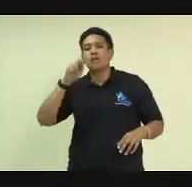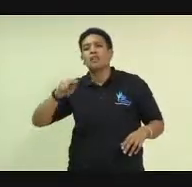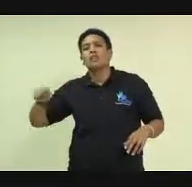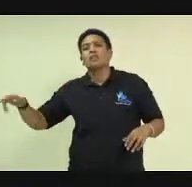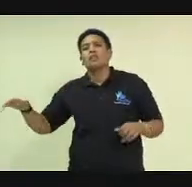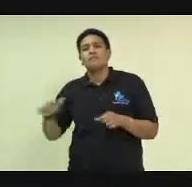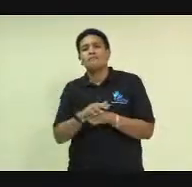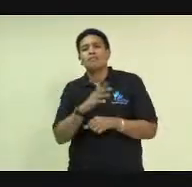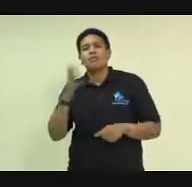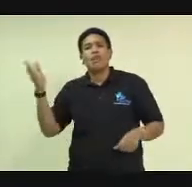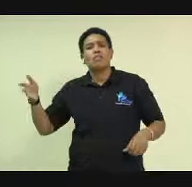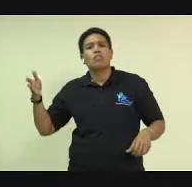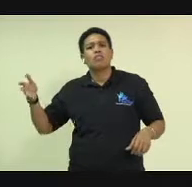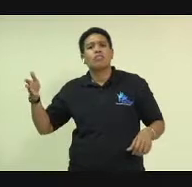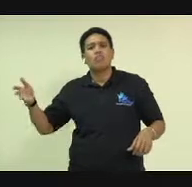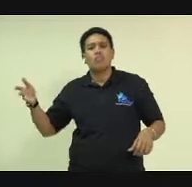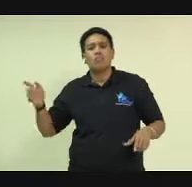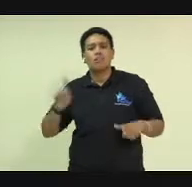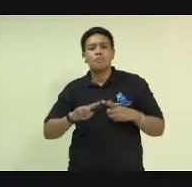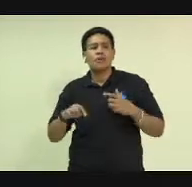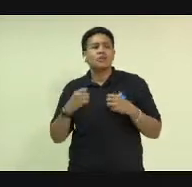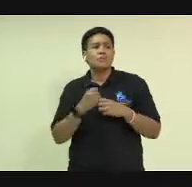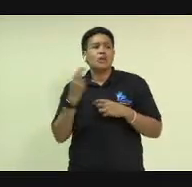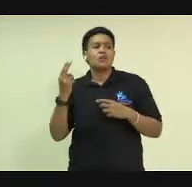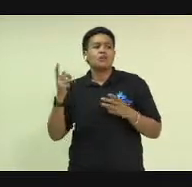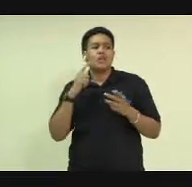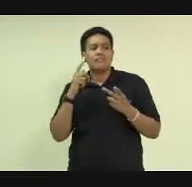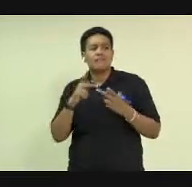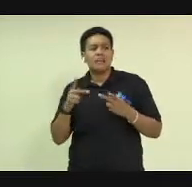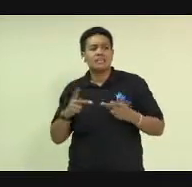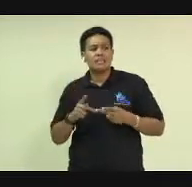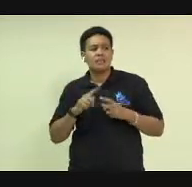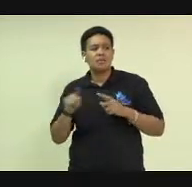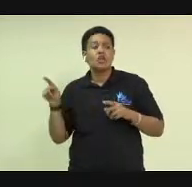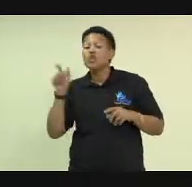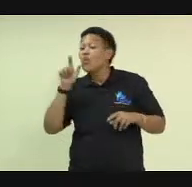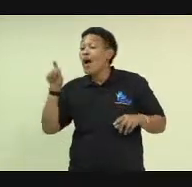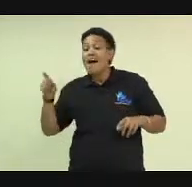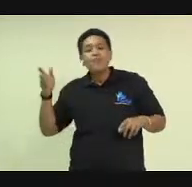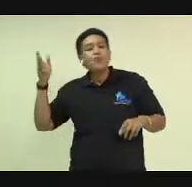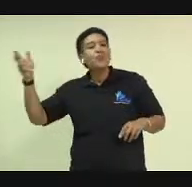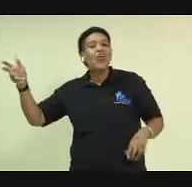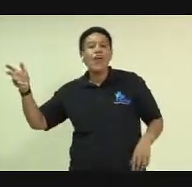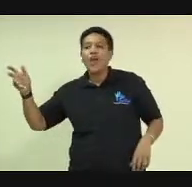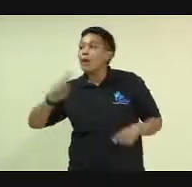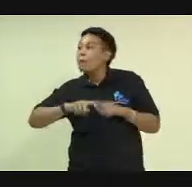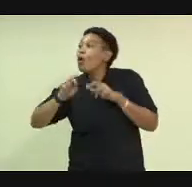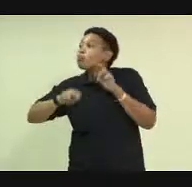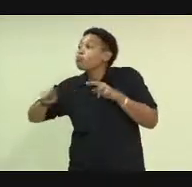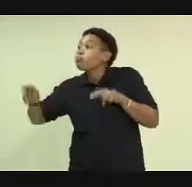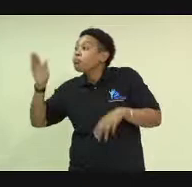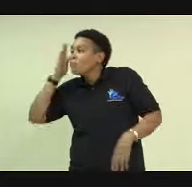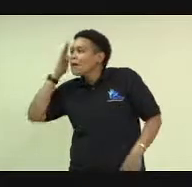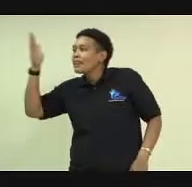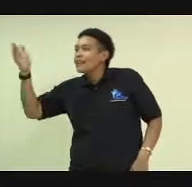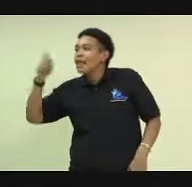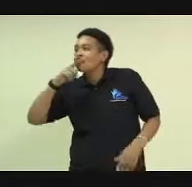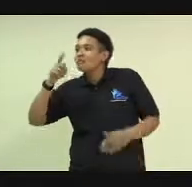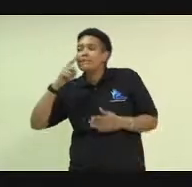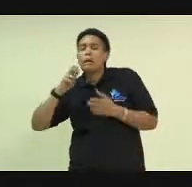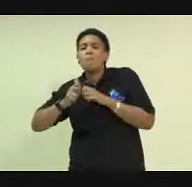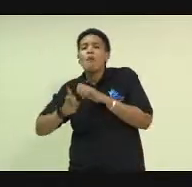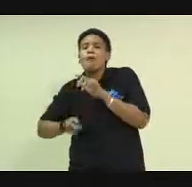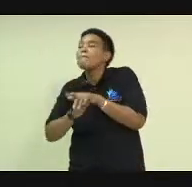spaces and making use of the facilities, even though they don't have to be there. And this is a special problem right